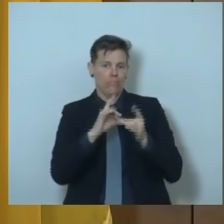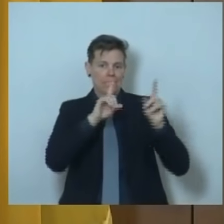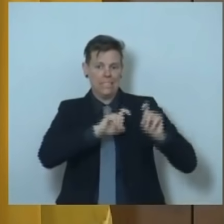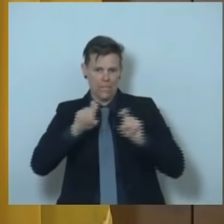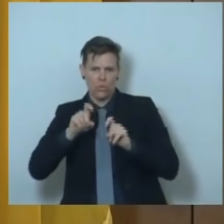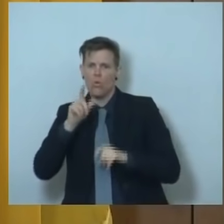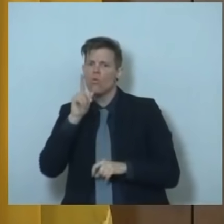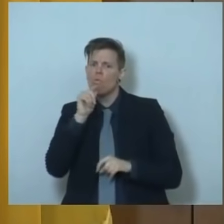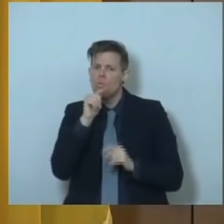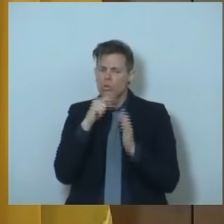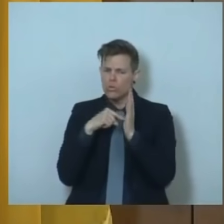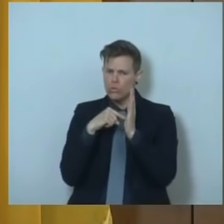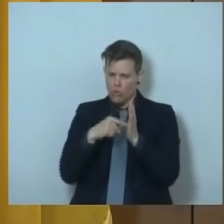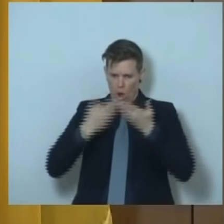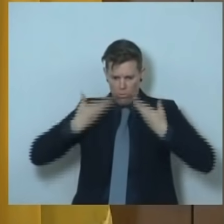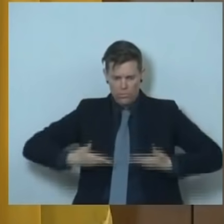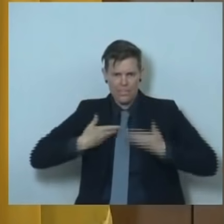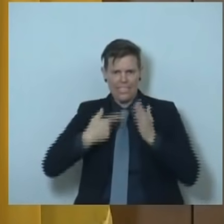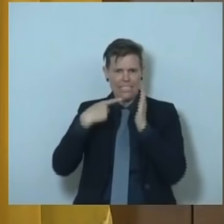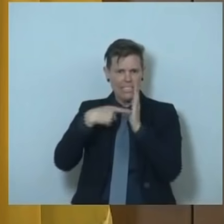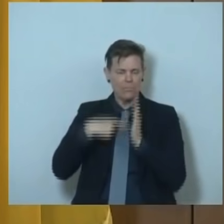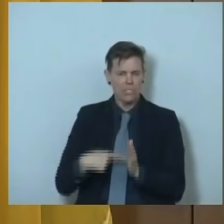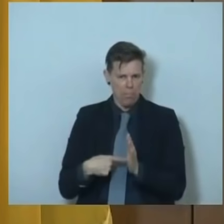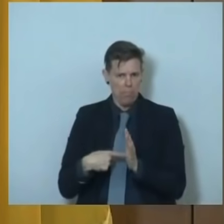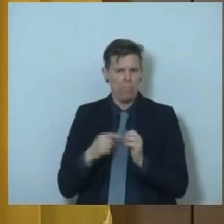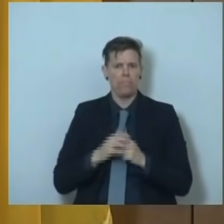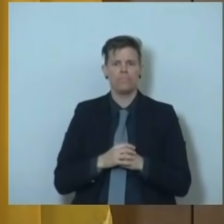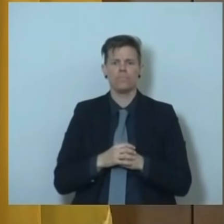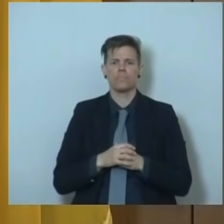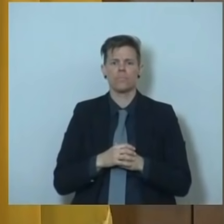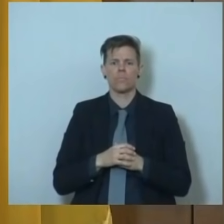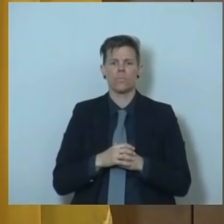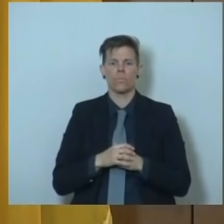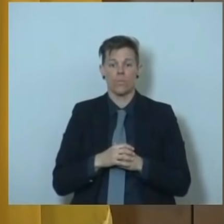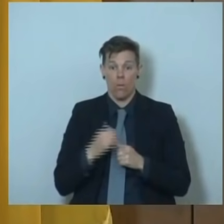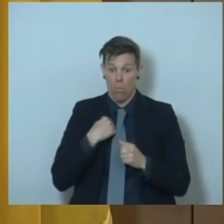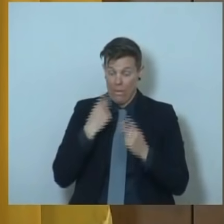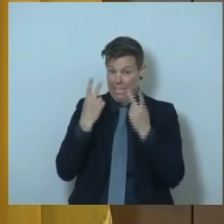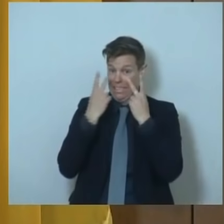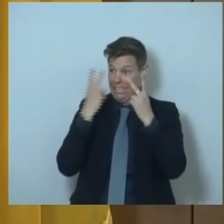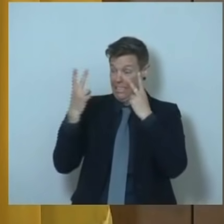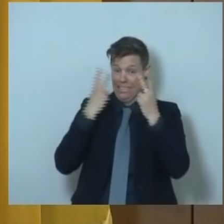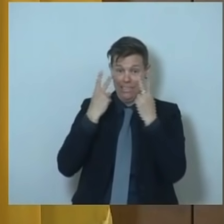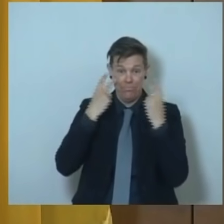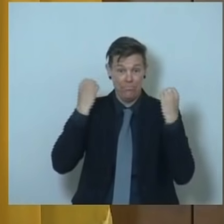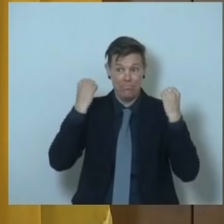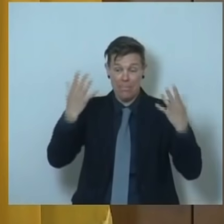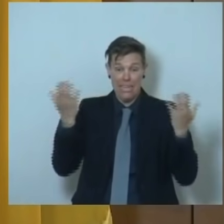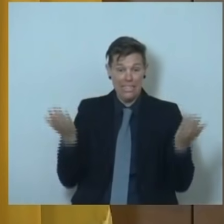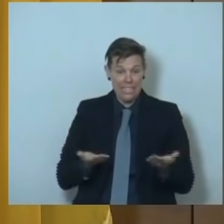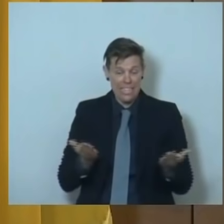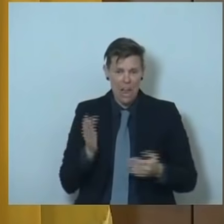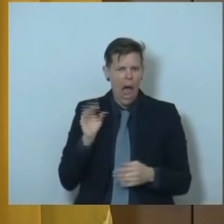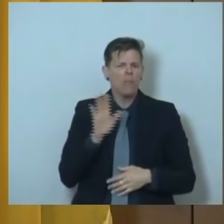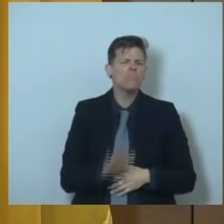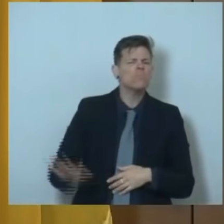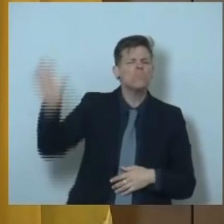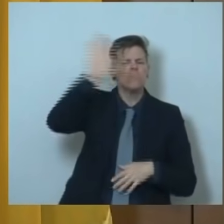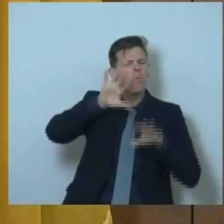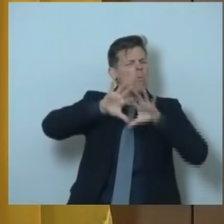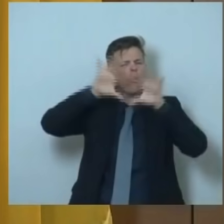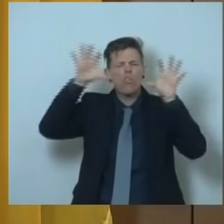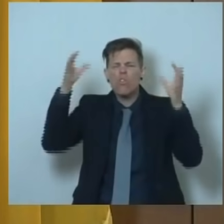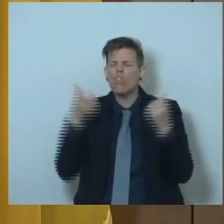we know that we're seeing a huge number in our state, and that's the experience all over the world, that there's